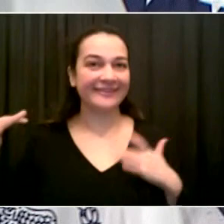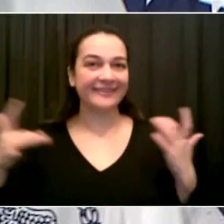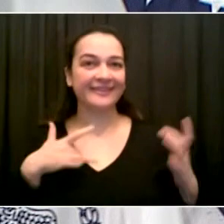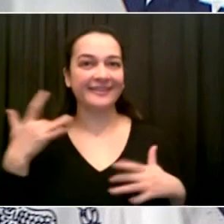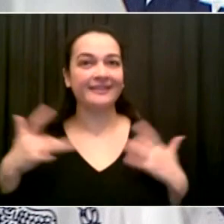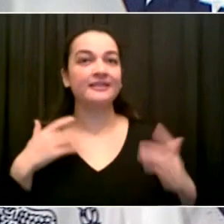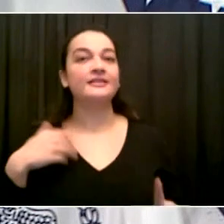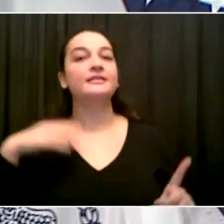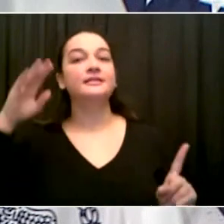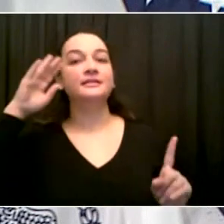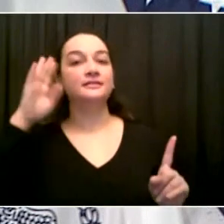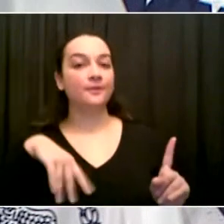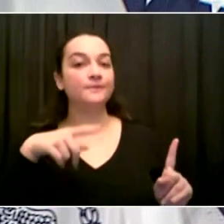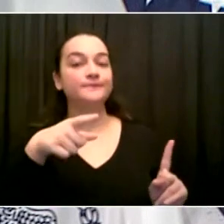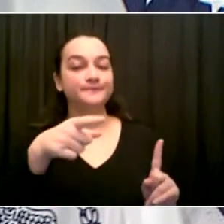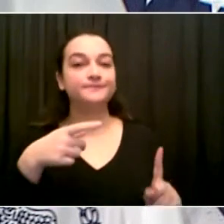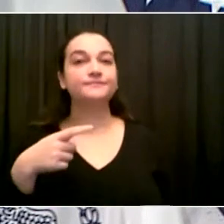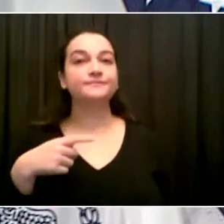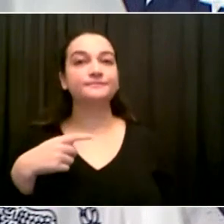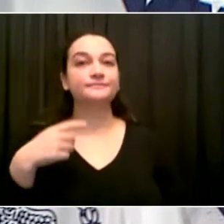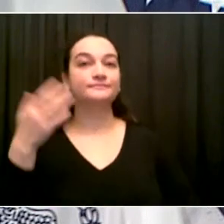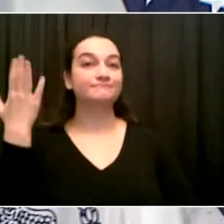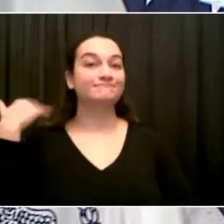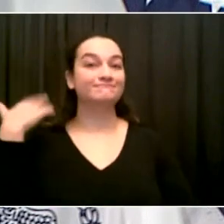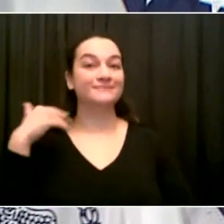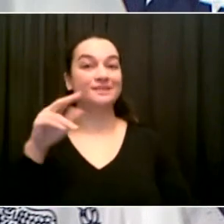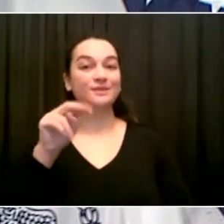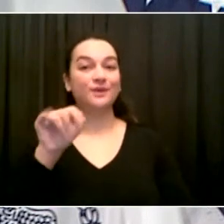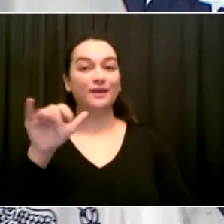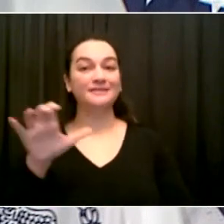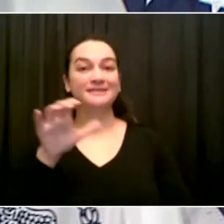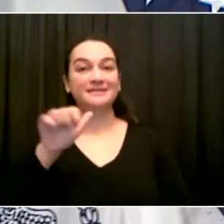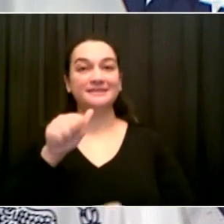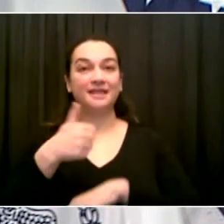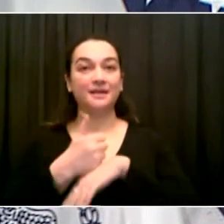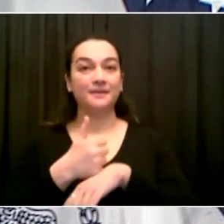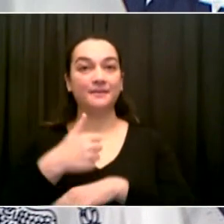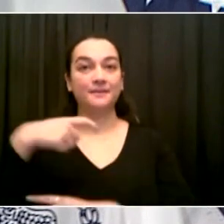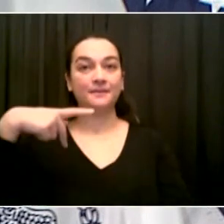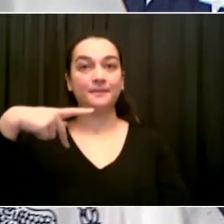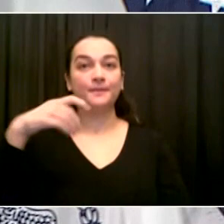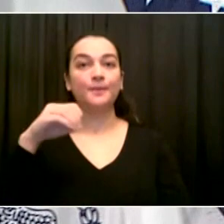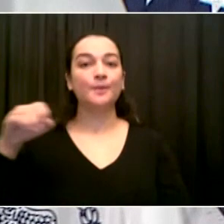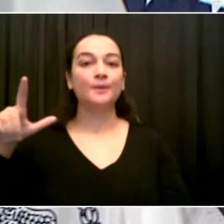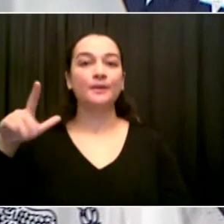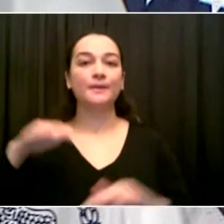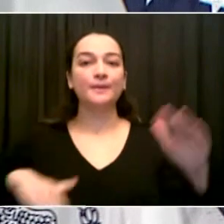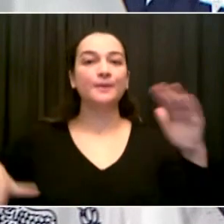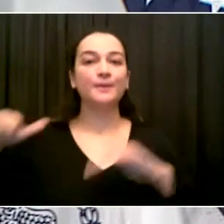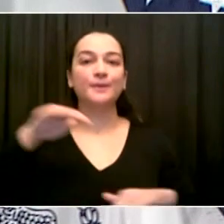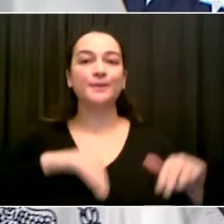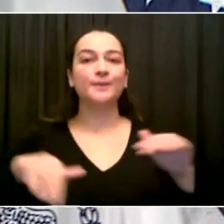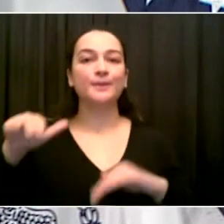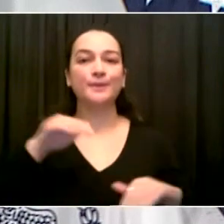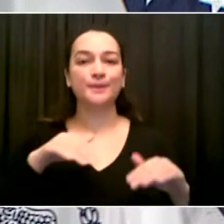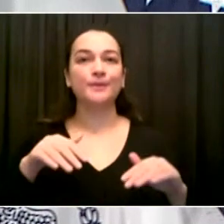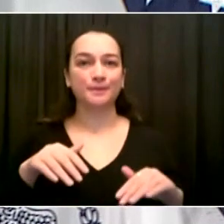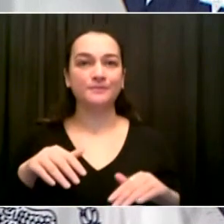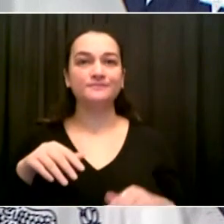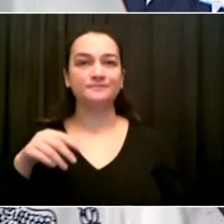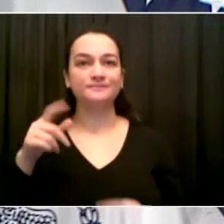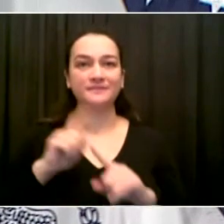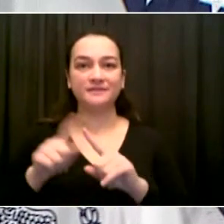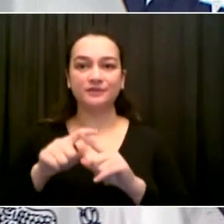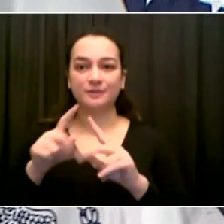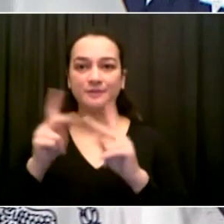up pools and dumpster bins on open streets several years ago. And I'm wondering if the city would plans to do that again, just